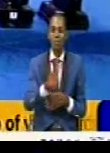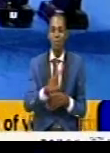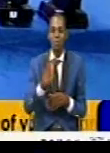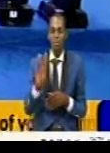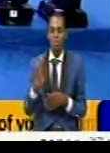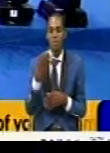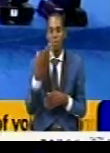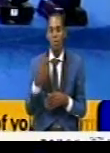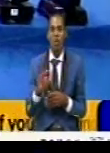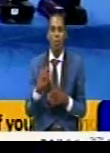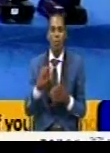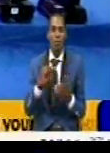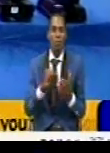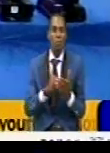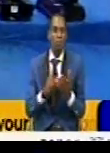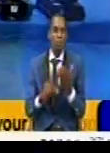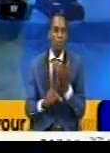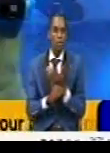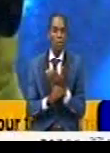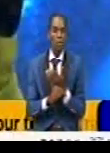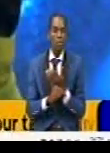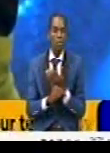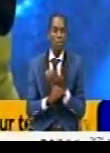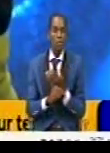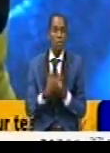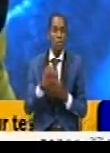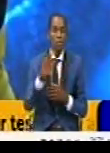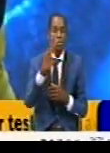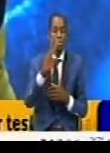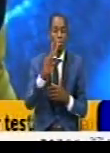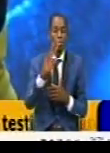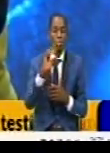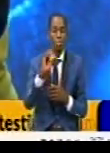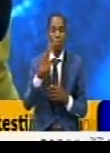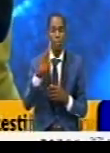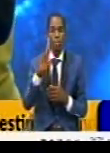By 22nd of November,